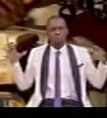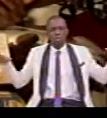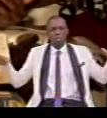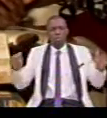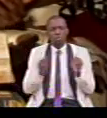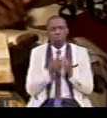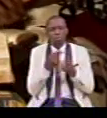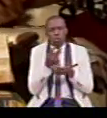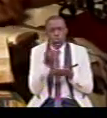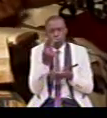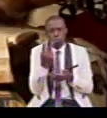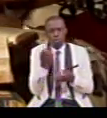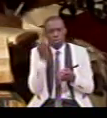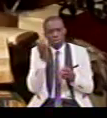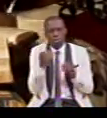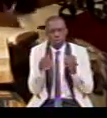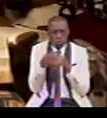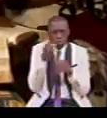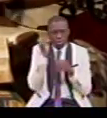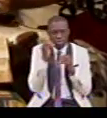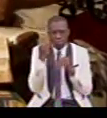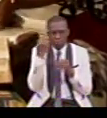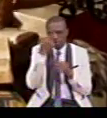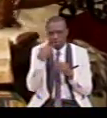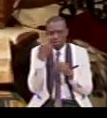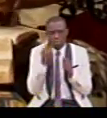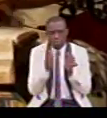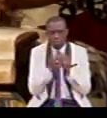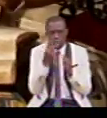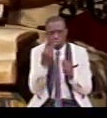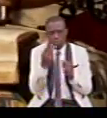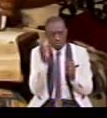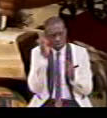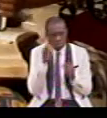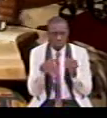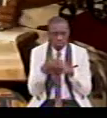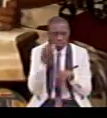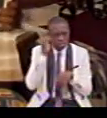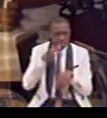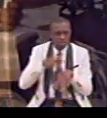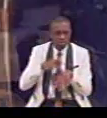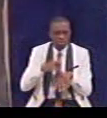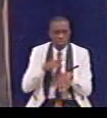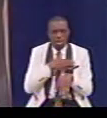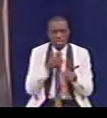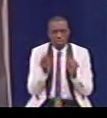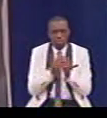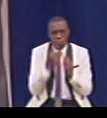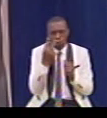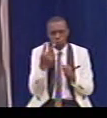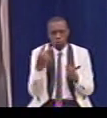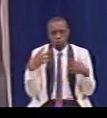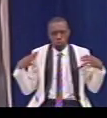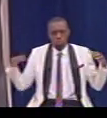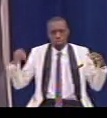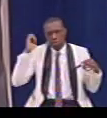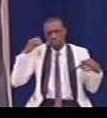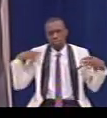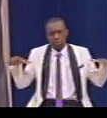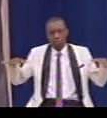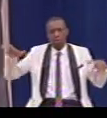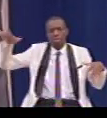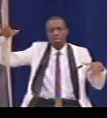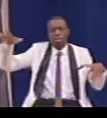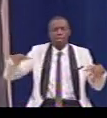his feet and were trained he did fly and one cried to another and said holy holy holy our